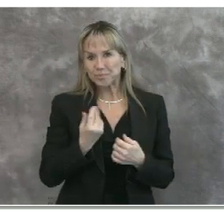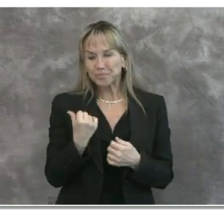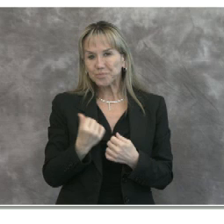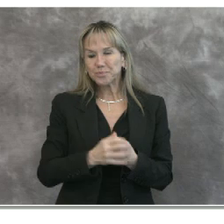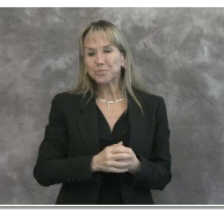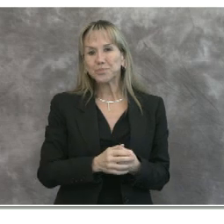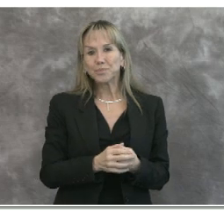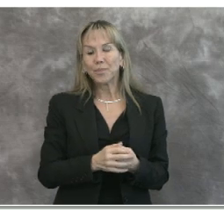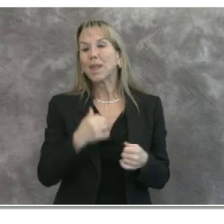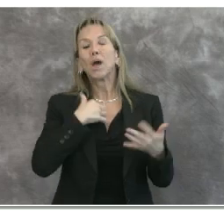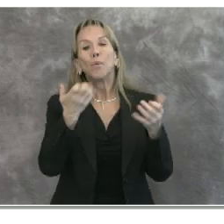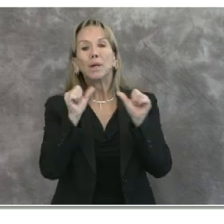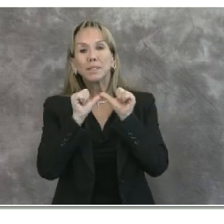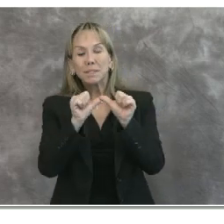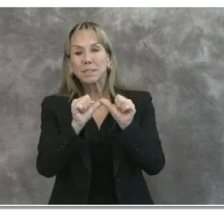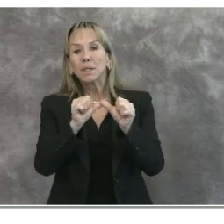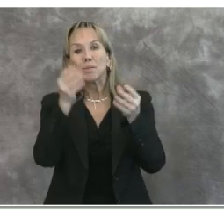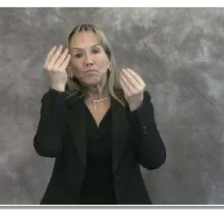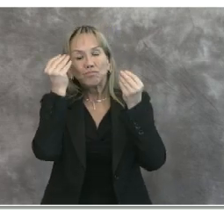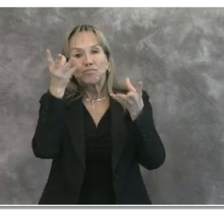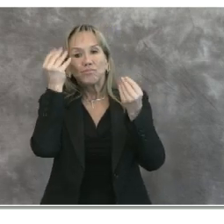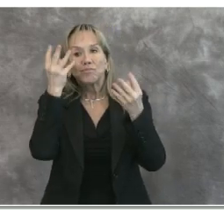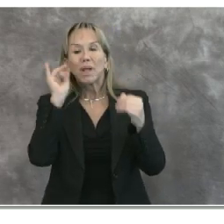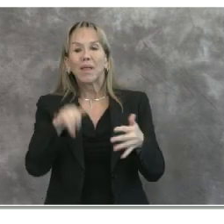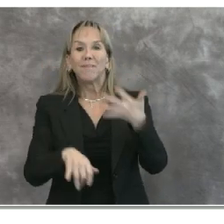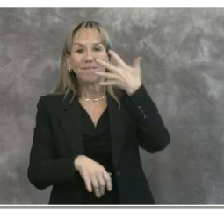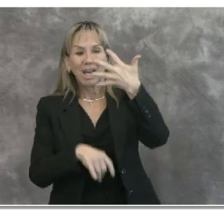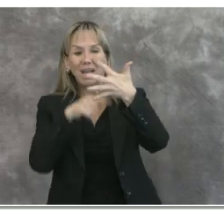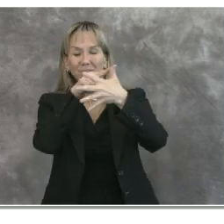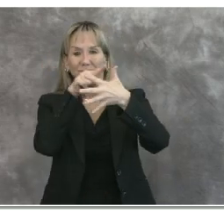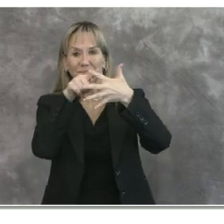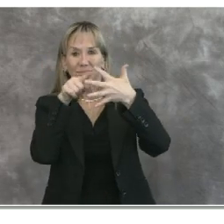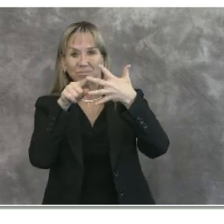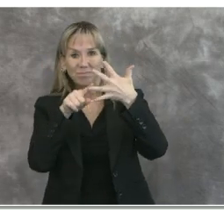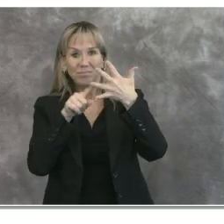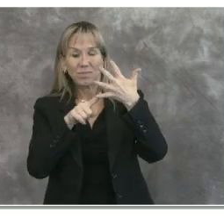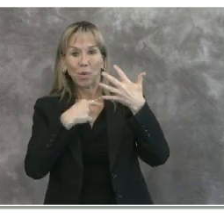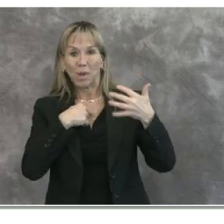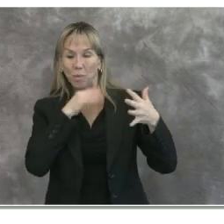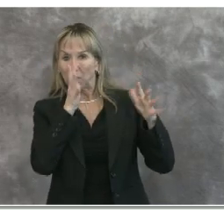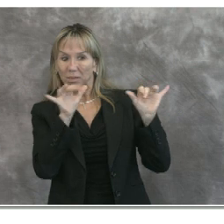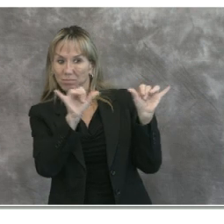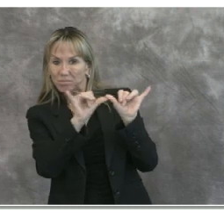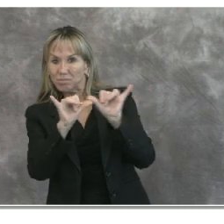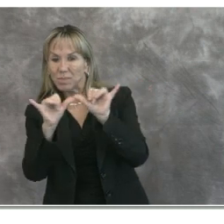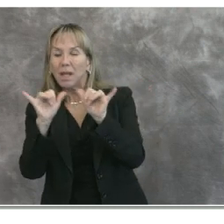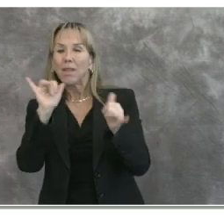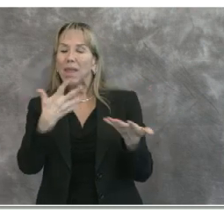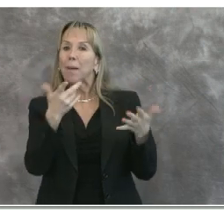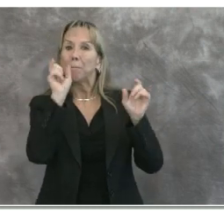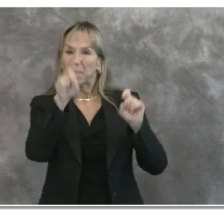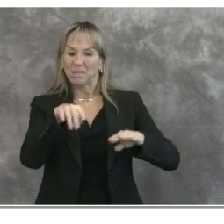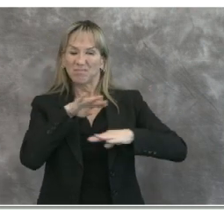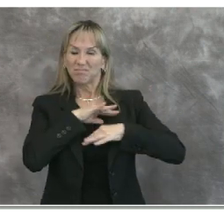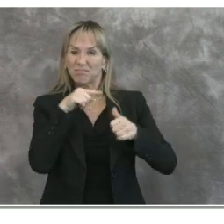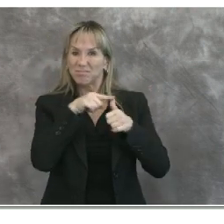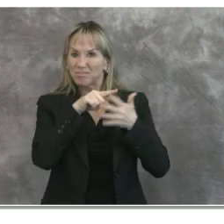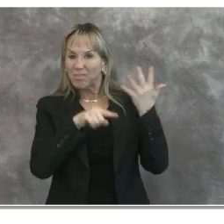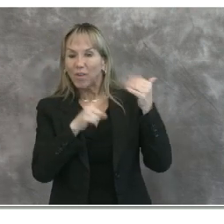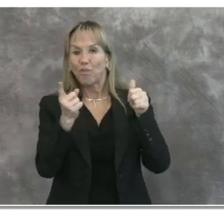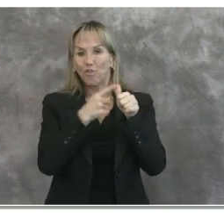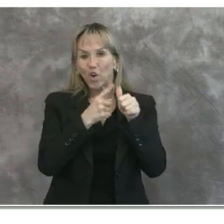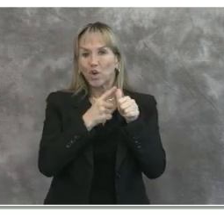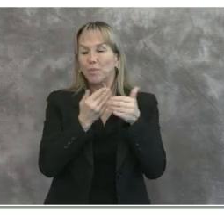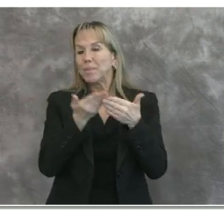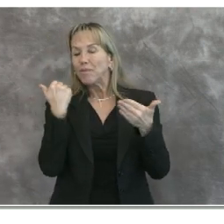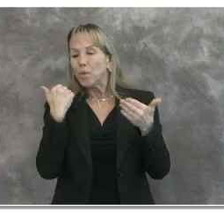I just really want to continue to emphasize the 5 metrics that comprise the gating criteria that must be met before states and